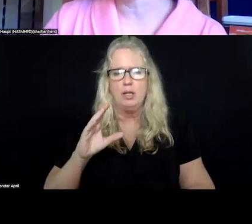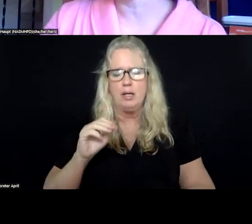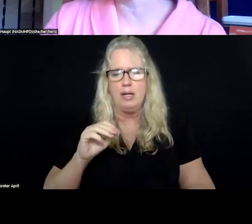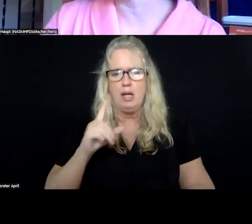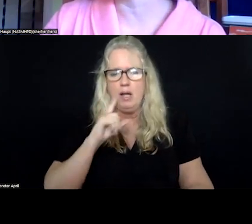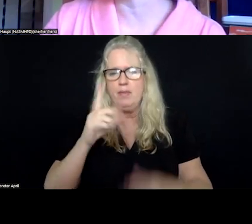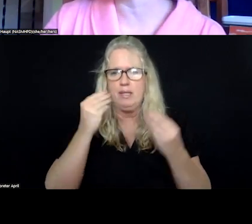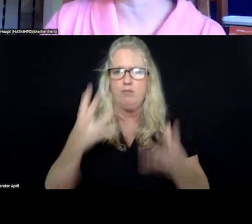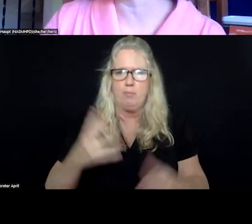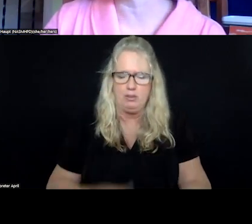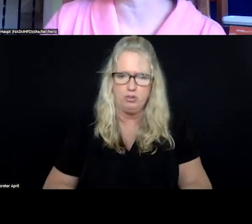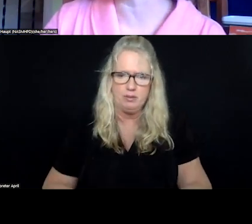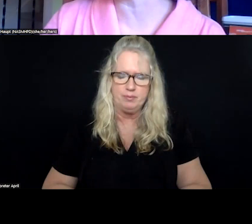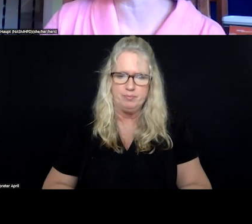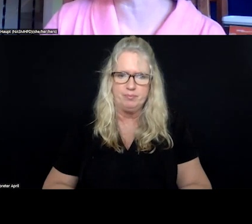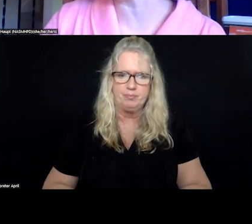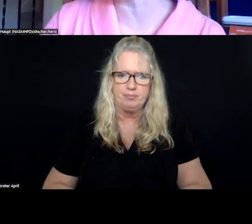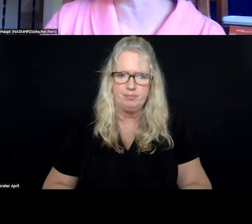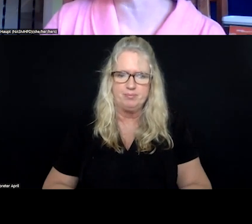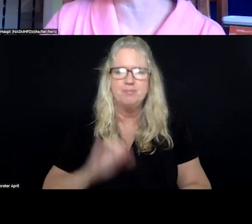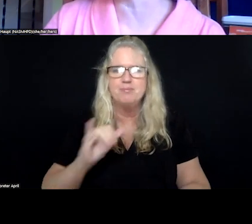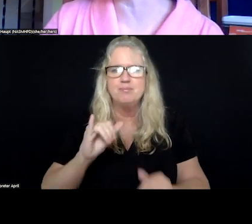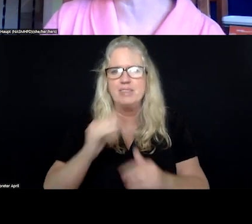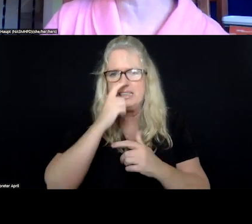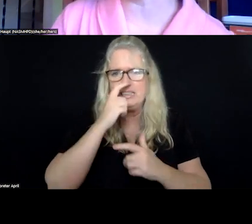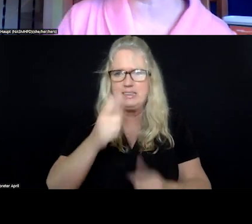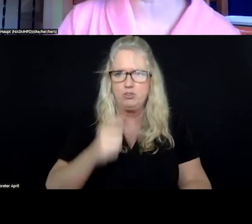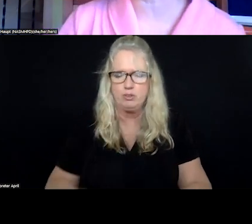data. It is interesting, that